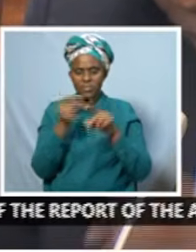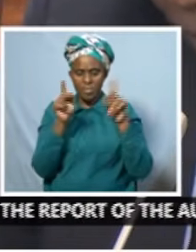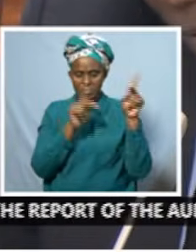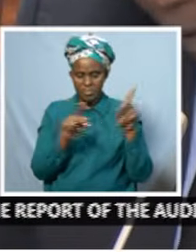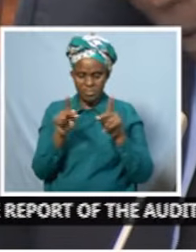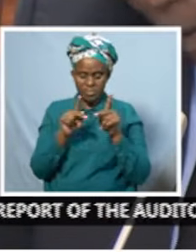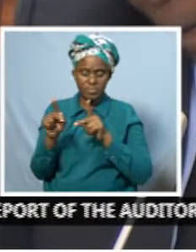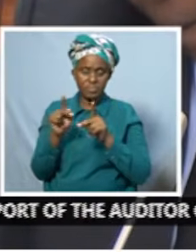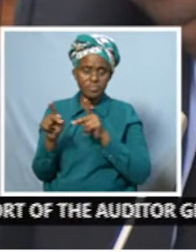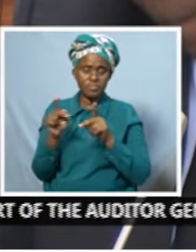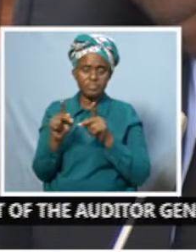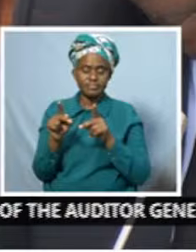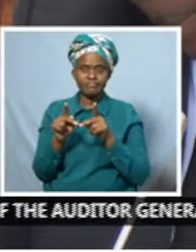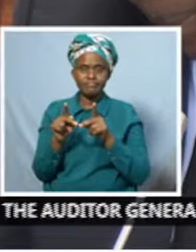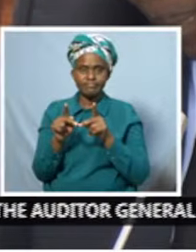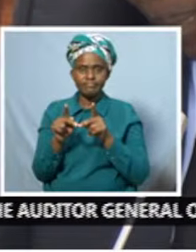performance,